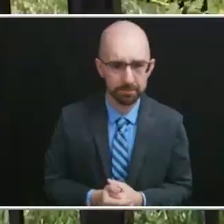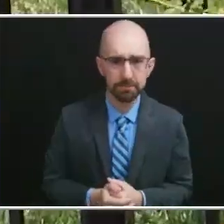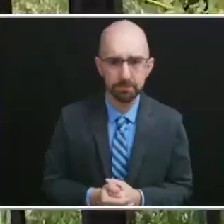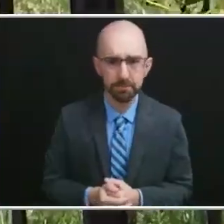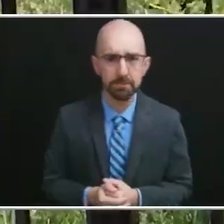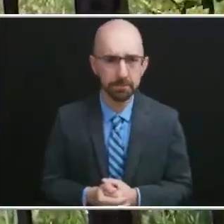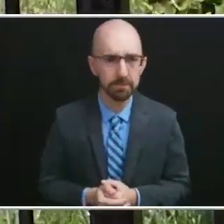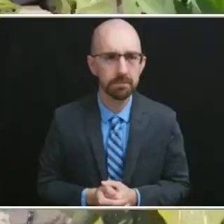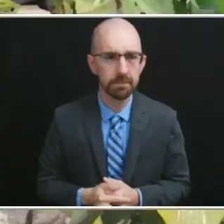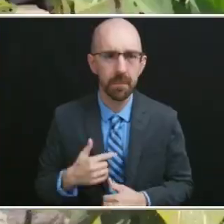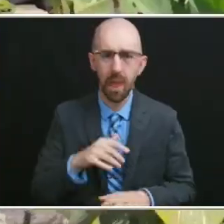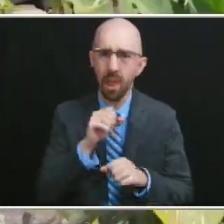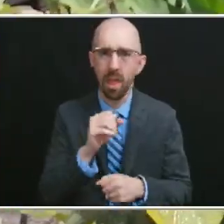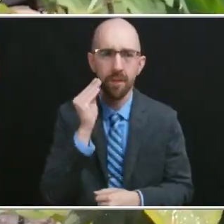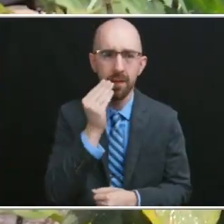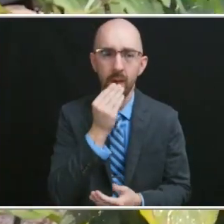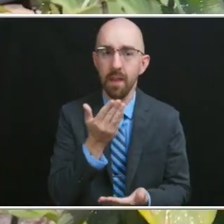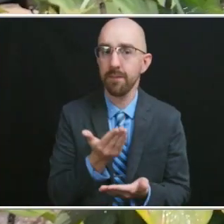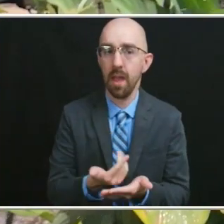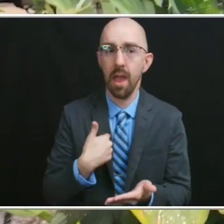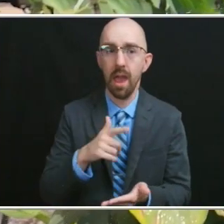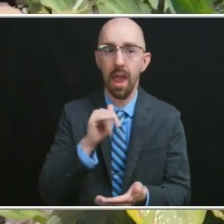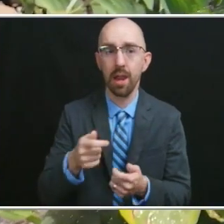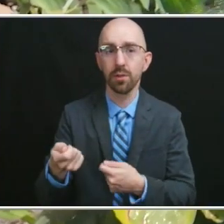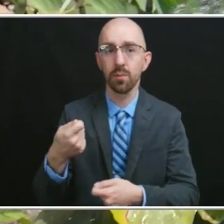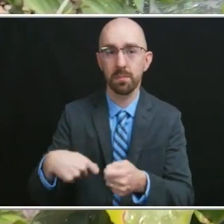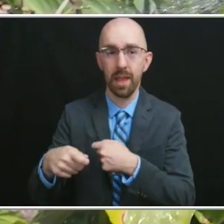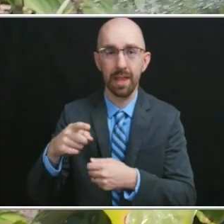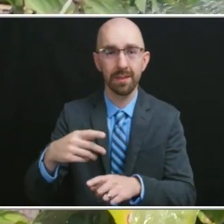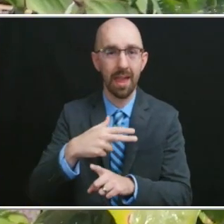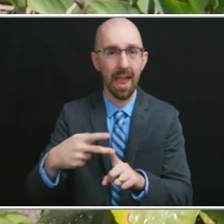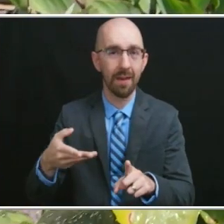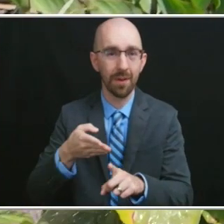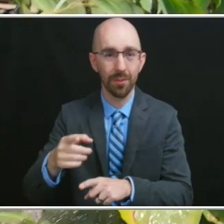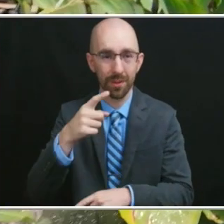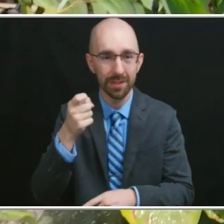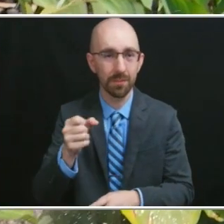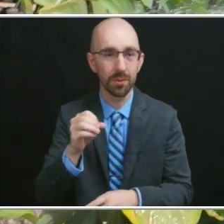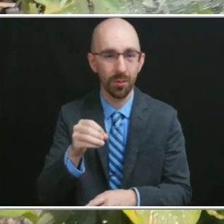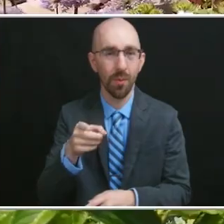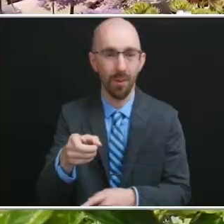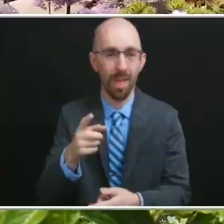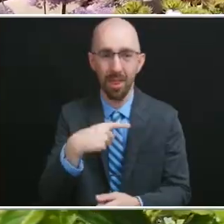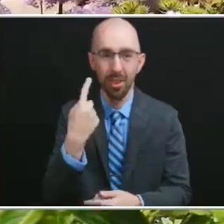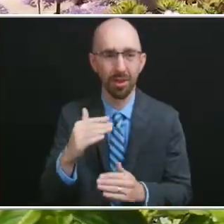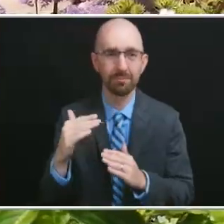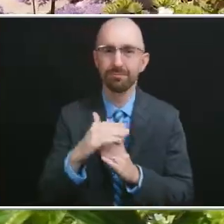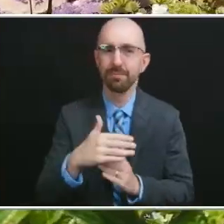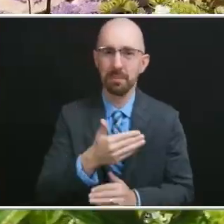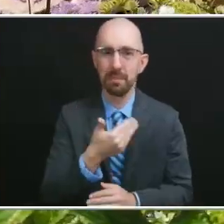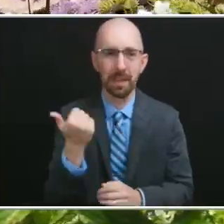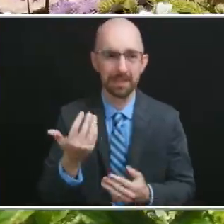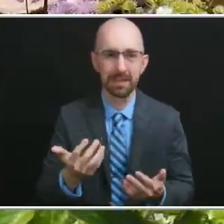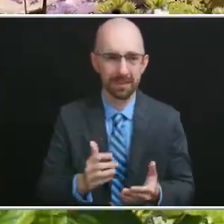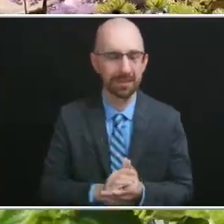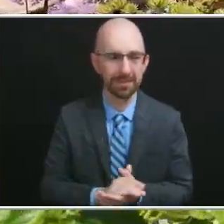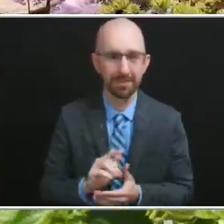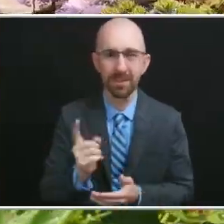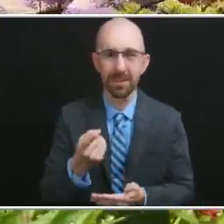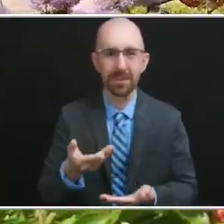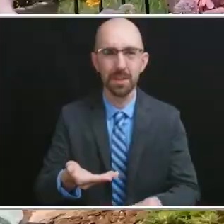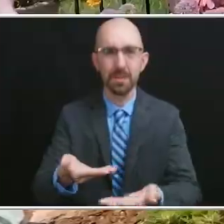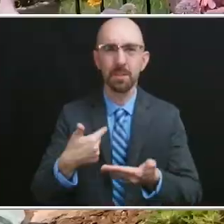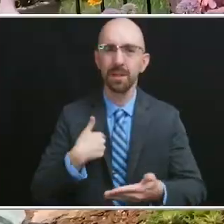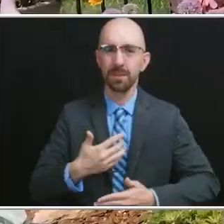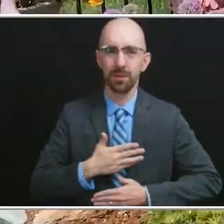In fact, I kind of replace them halfway through the summer so that they look their best. It just brings me a lot of joy.